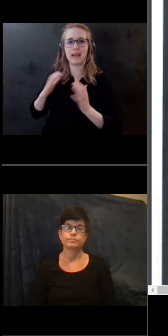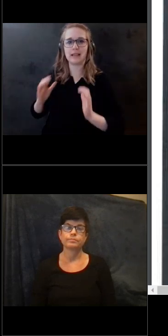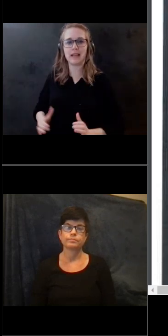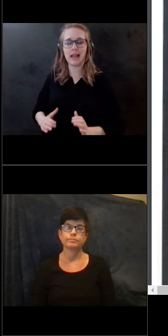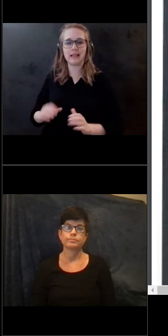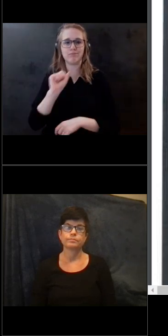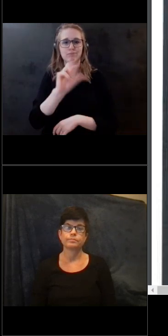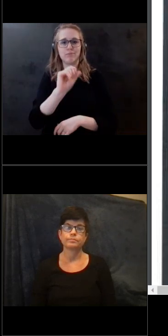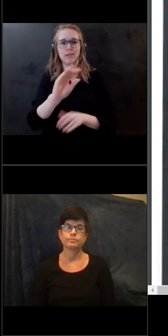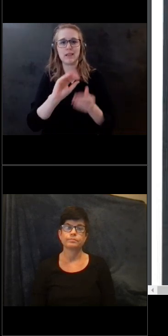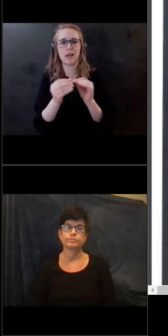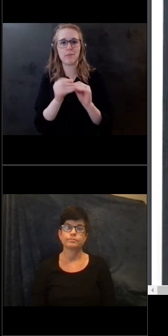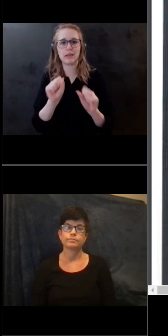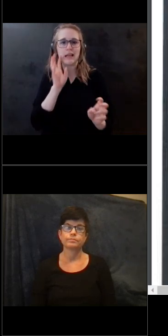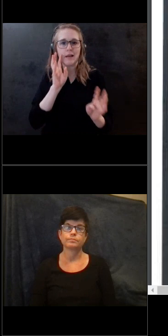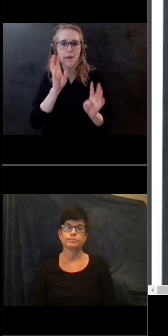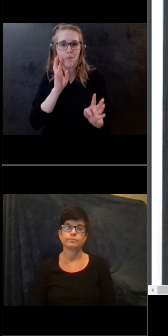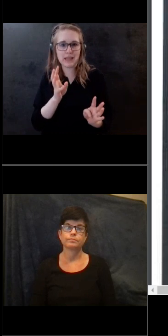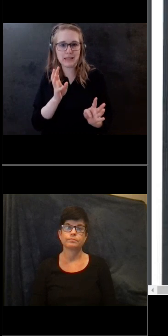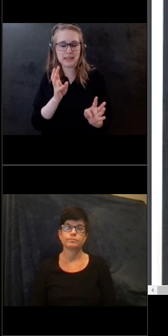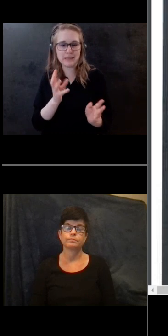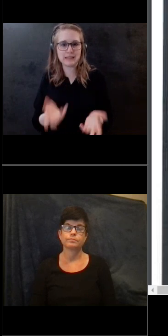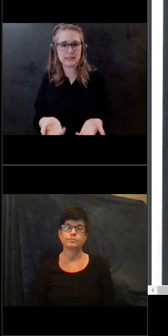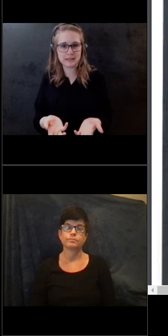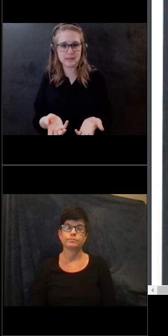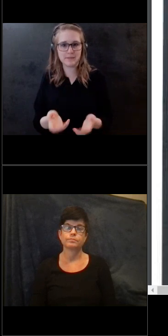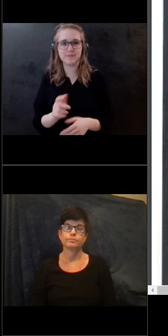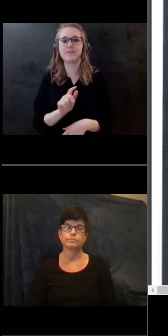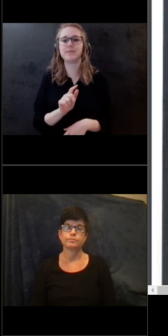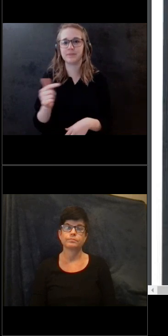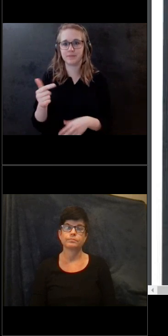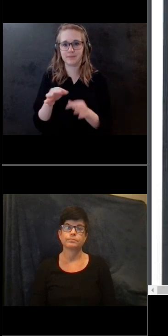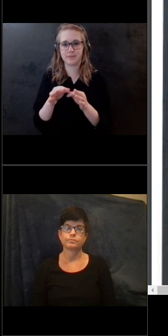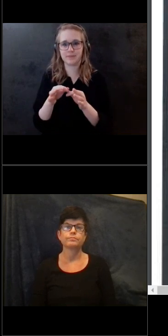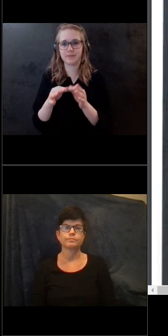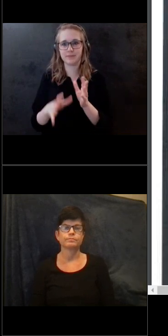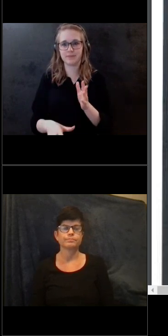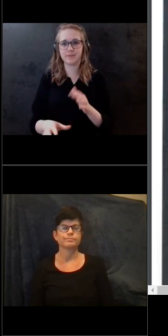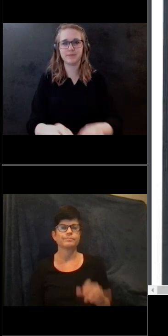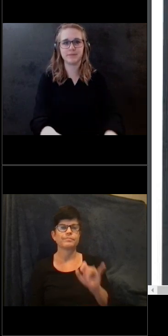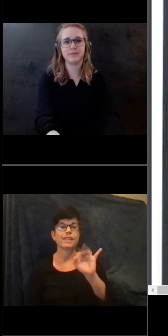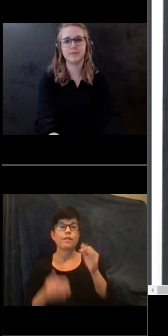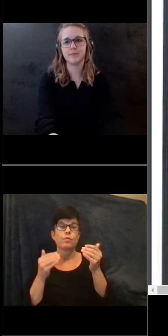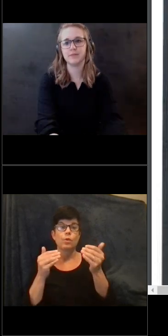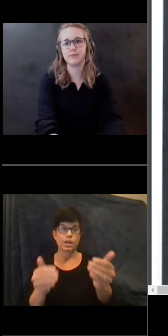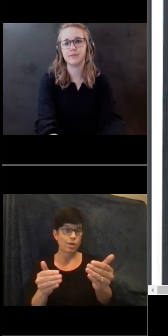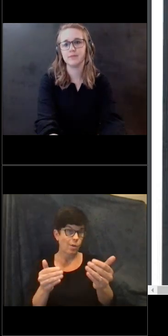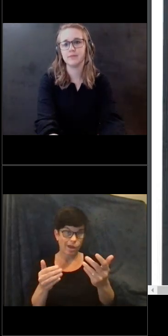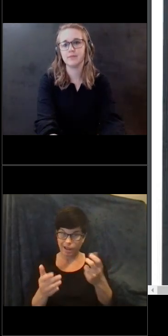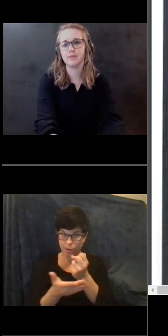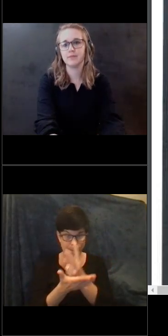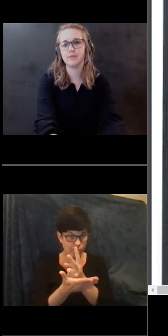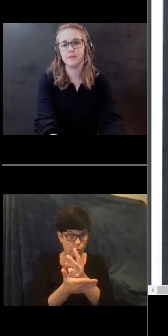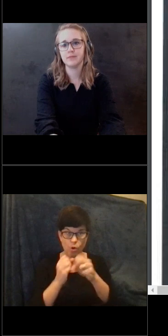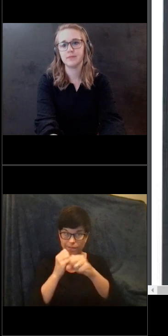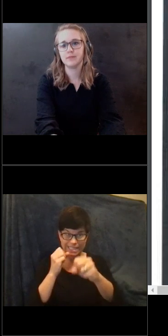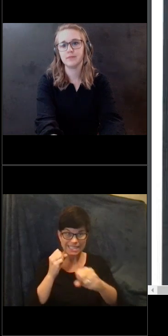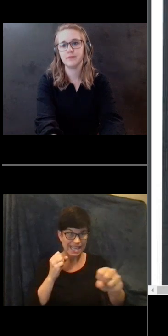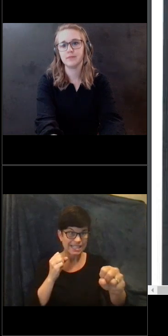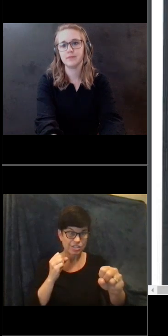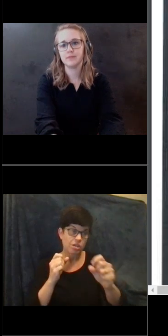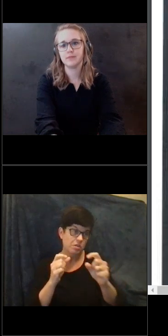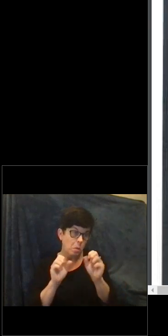number that we can come up with. Because if we go ahead and move forward with the extension now, like we can very much